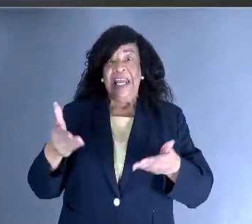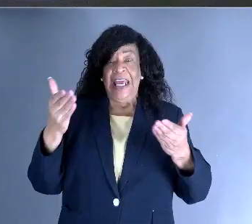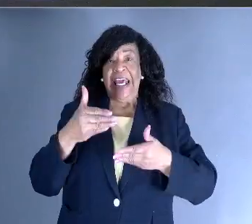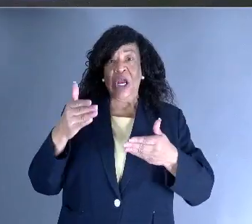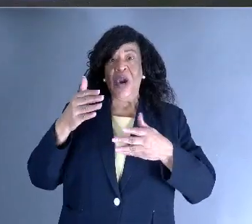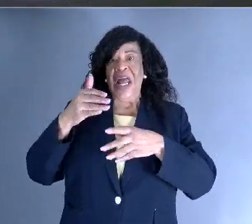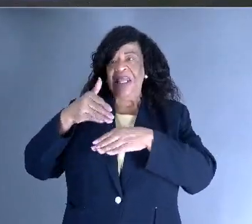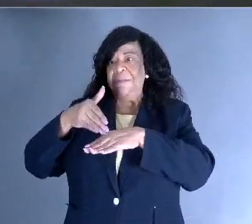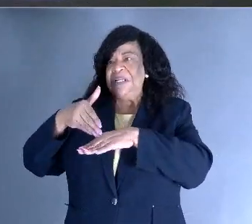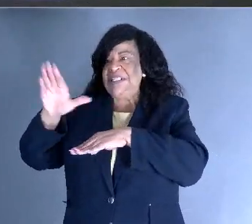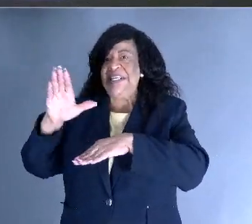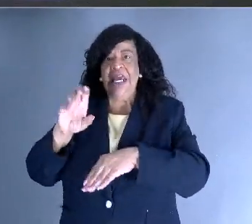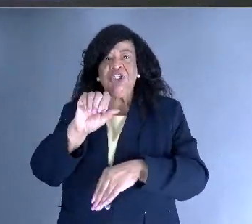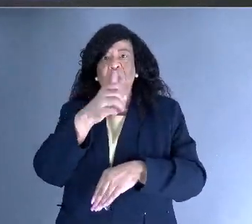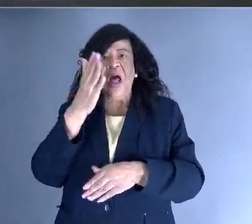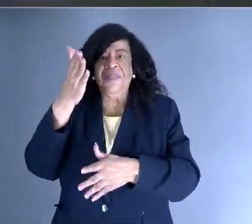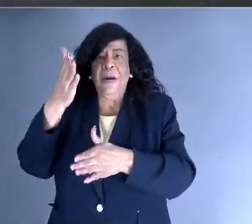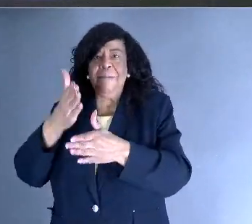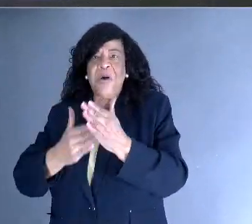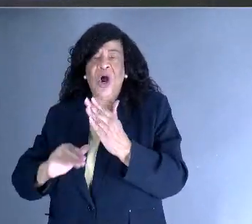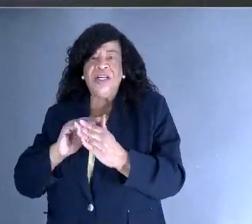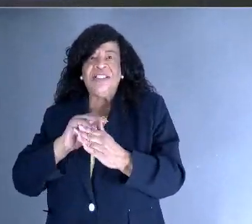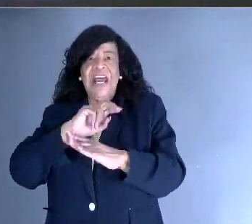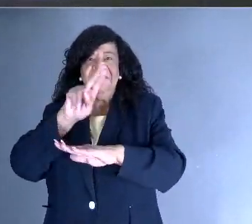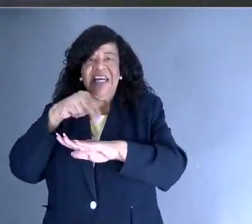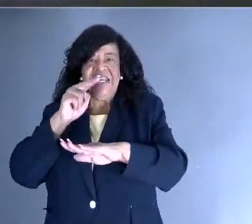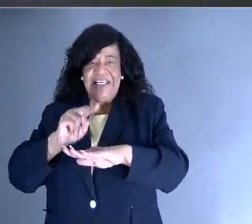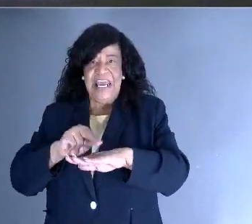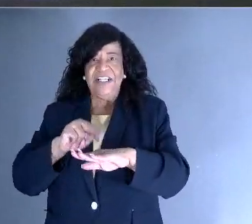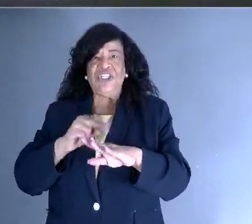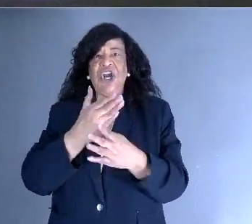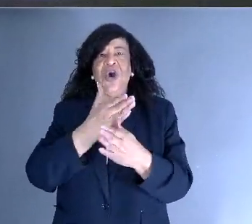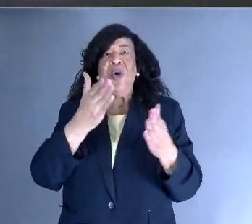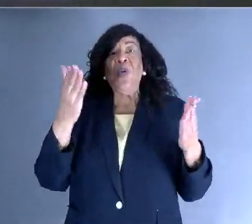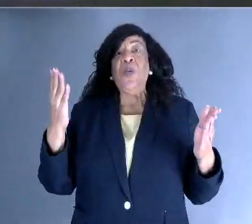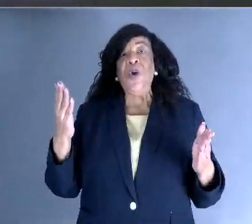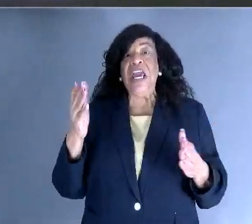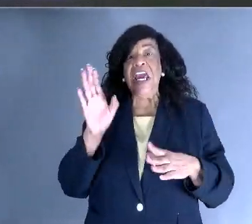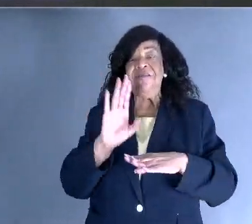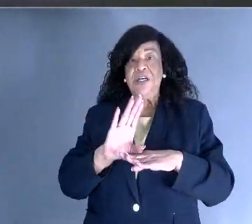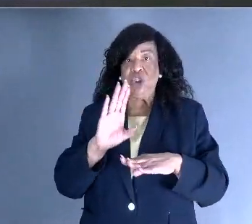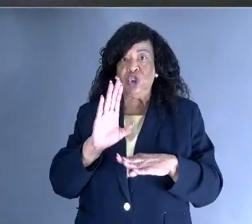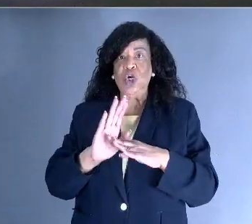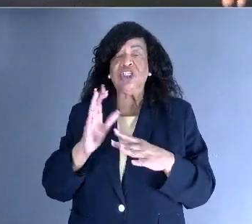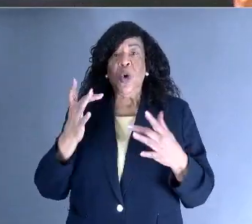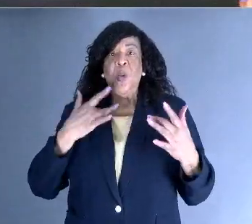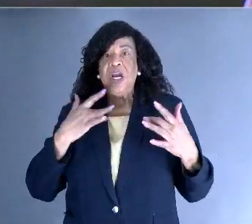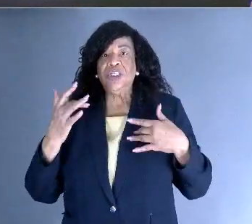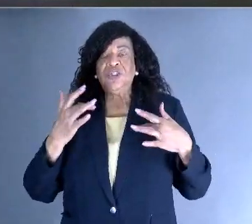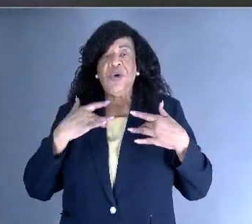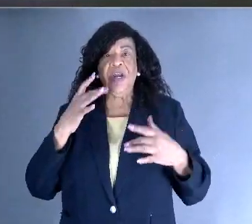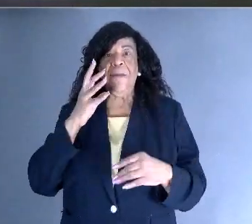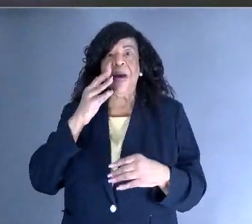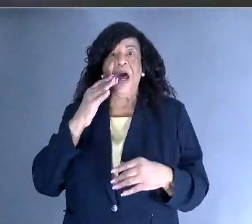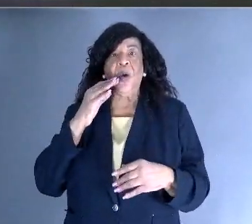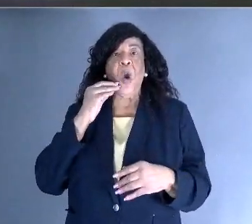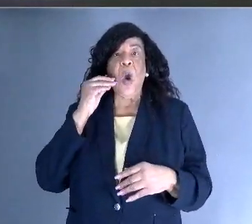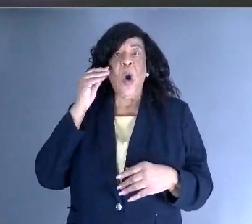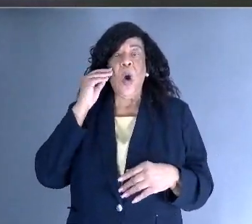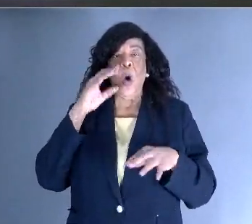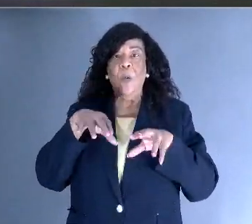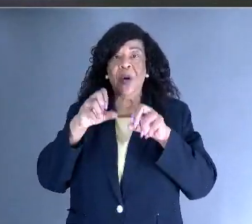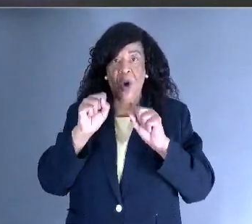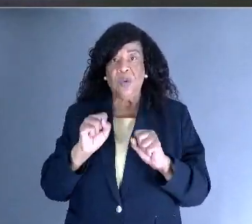other parts of the nation we are a church that is concerned about home ownership because hear me Jubilee